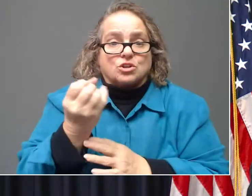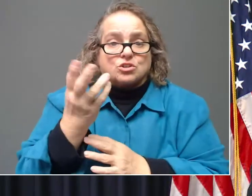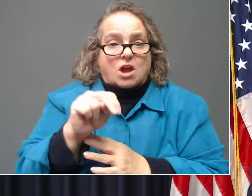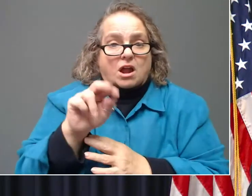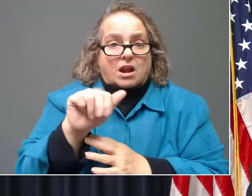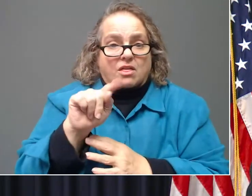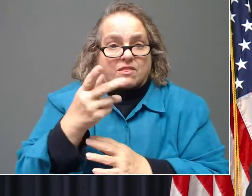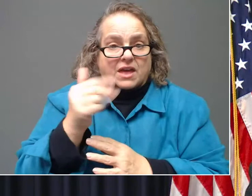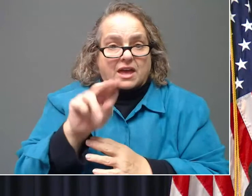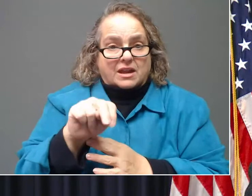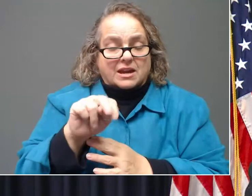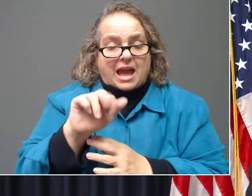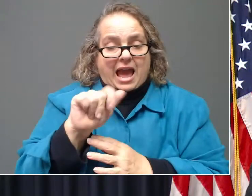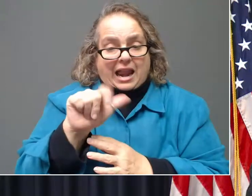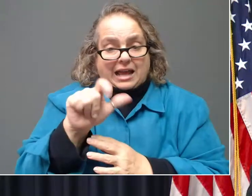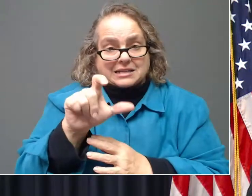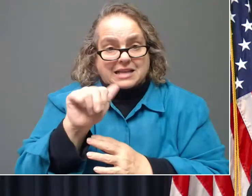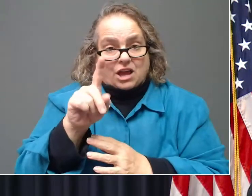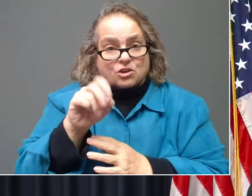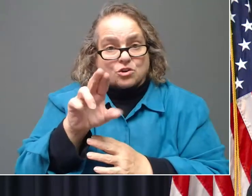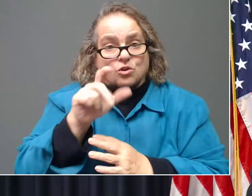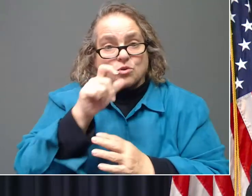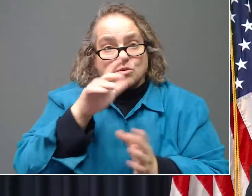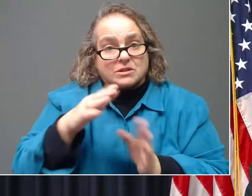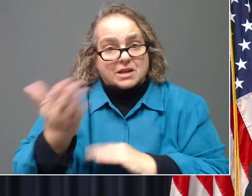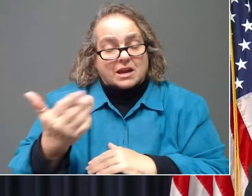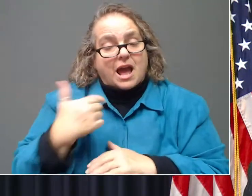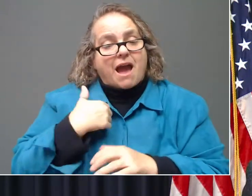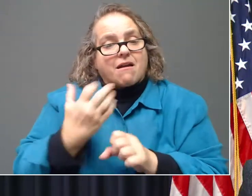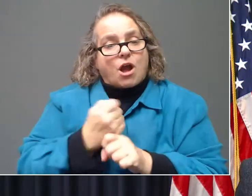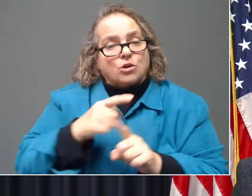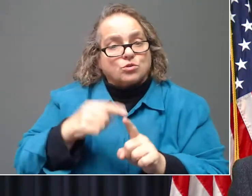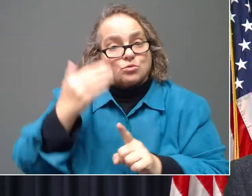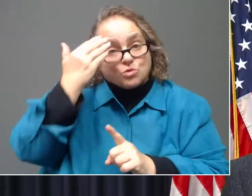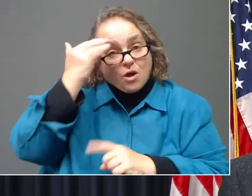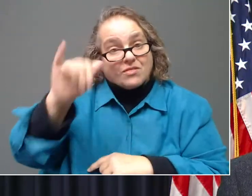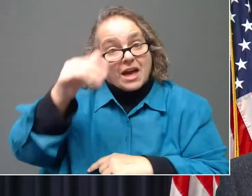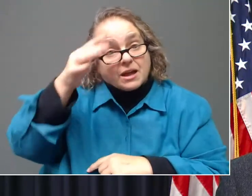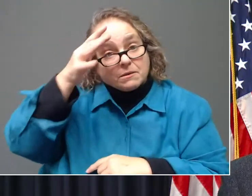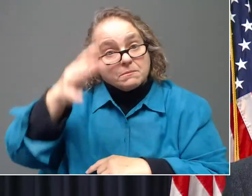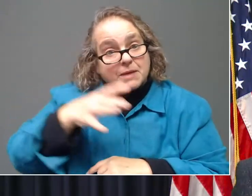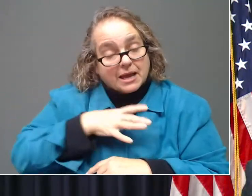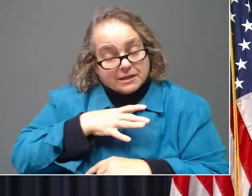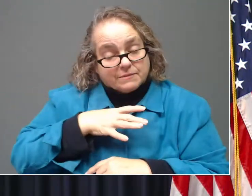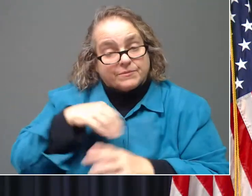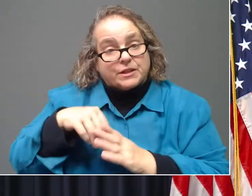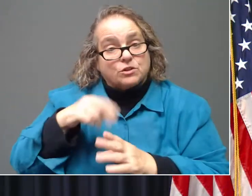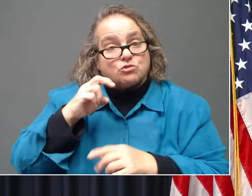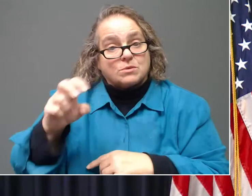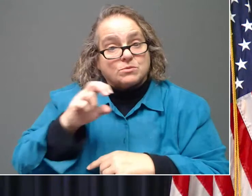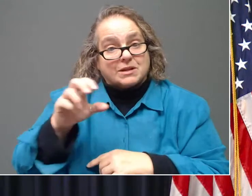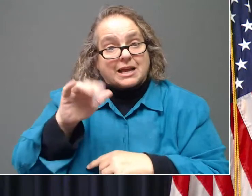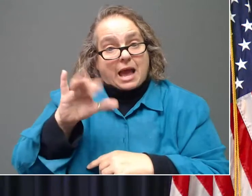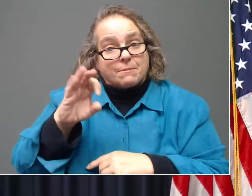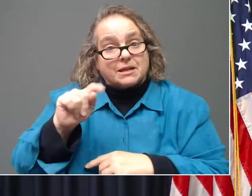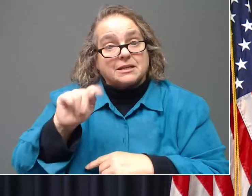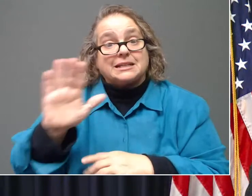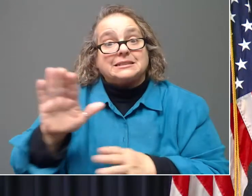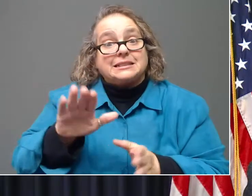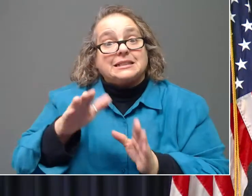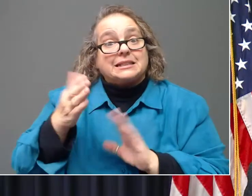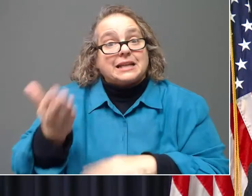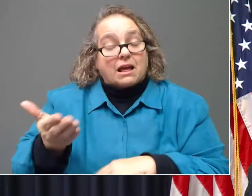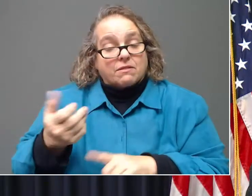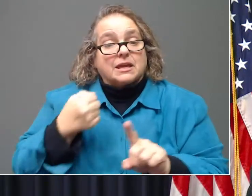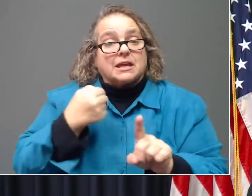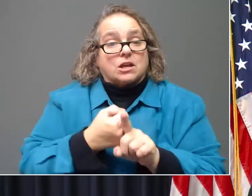Jonathan in the transportation cabinet, and his death was a blow to everyone